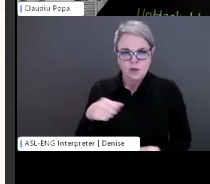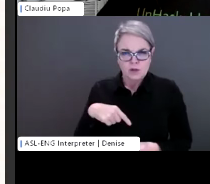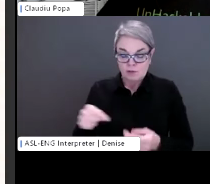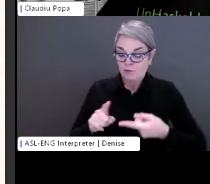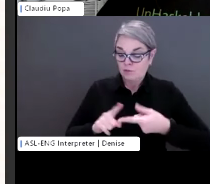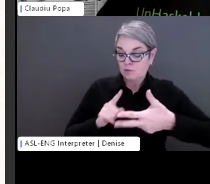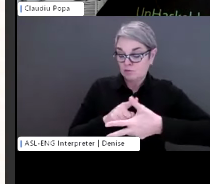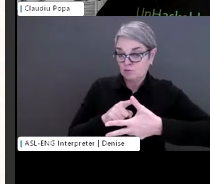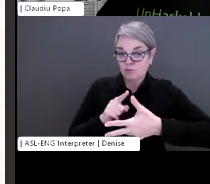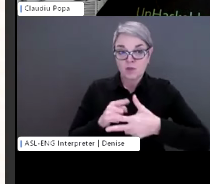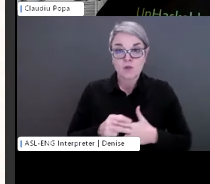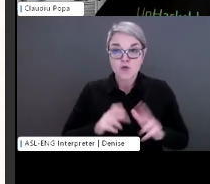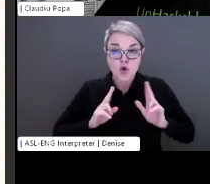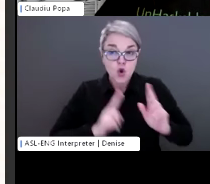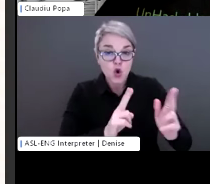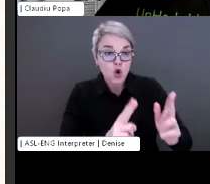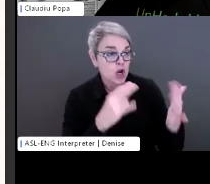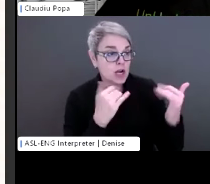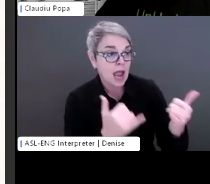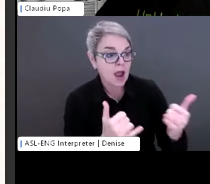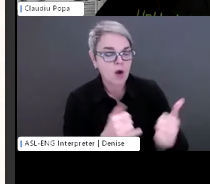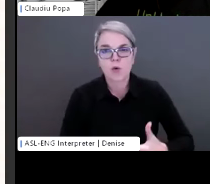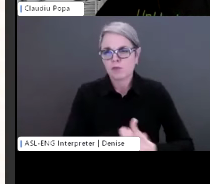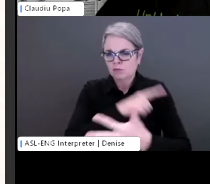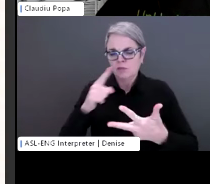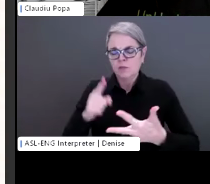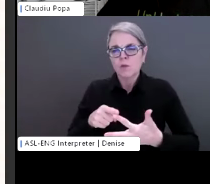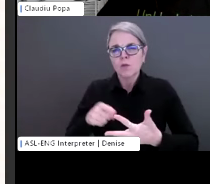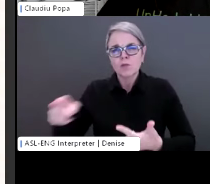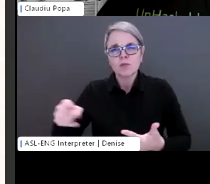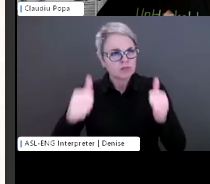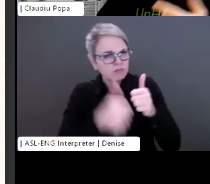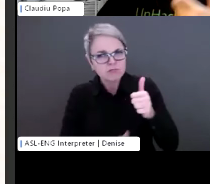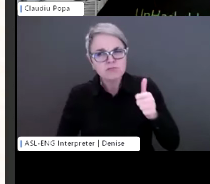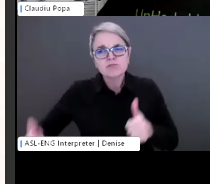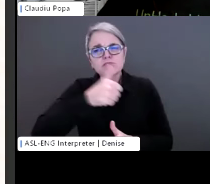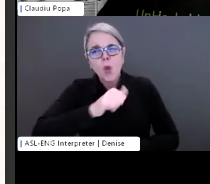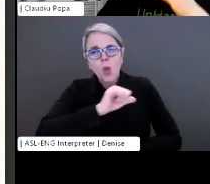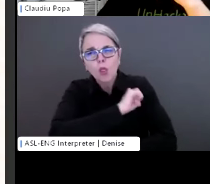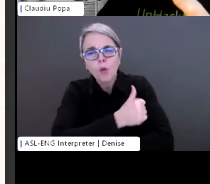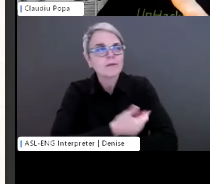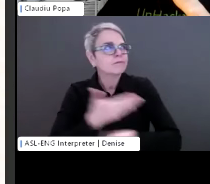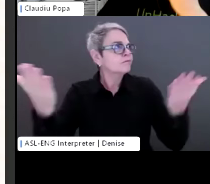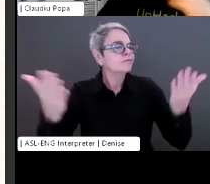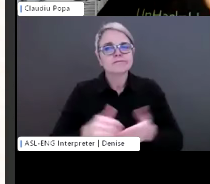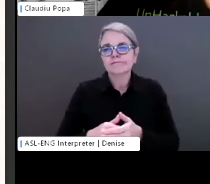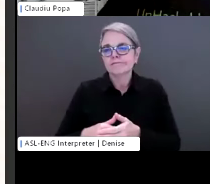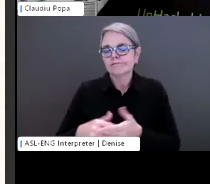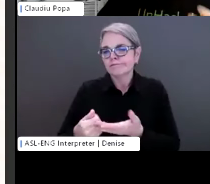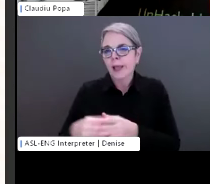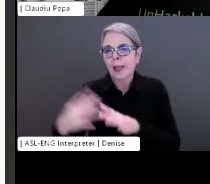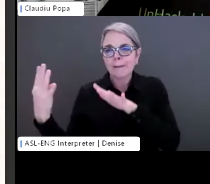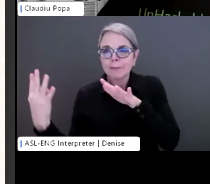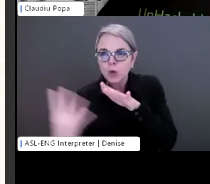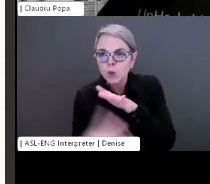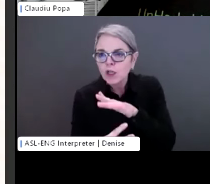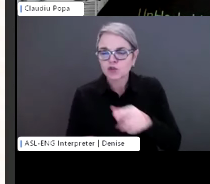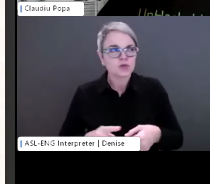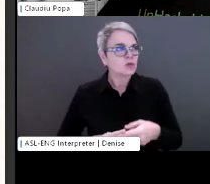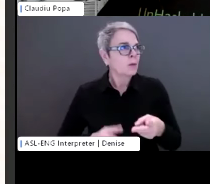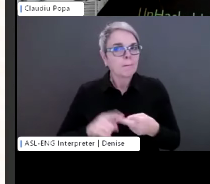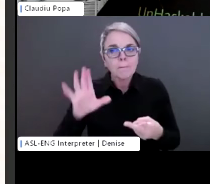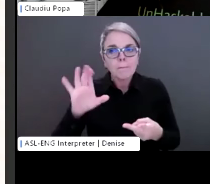authority, right? Why would you get a call from immigration? Why would you get a call from your bank or the CRA or